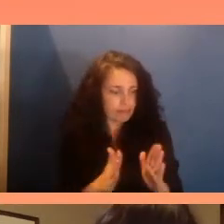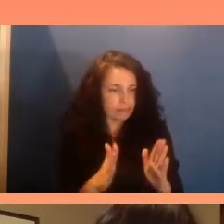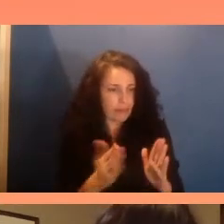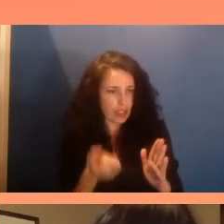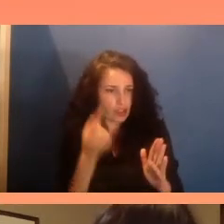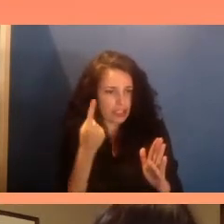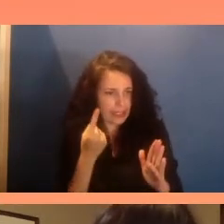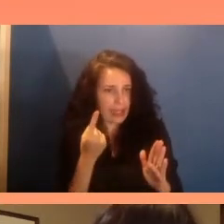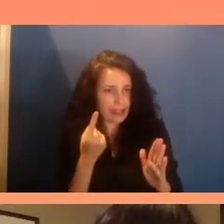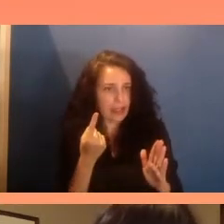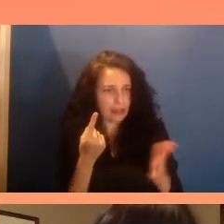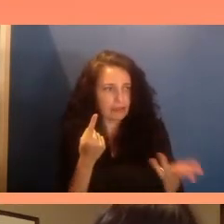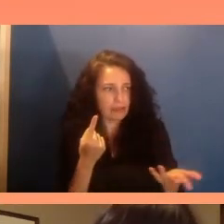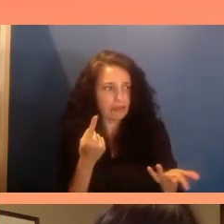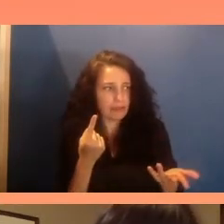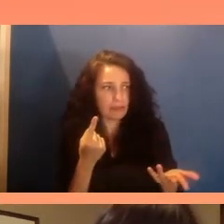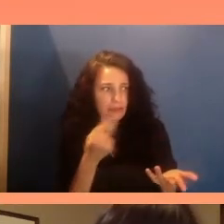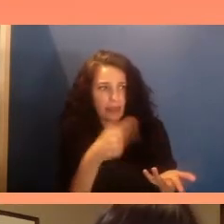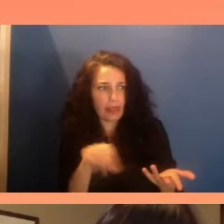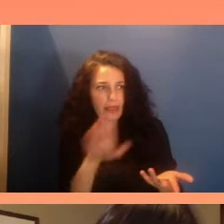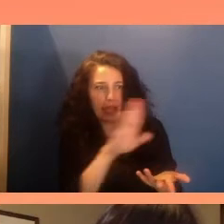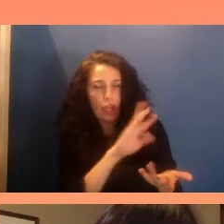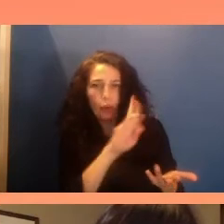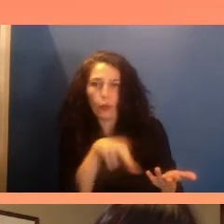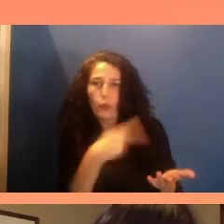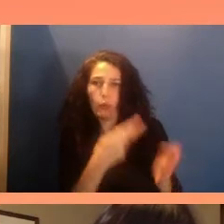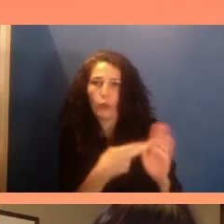and want to lean in.